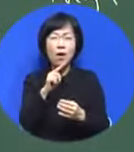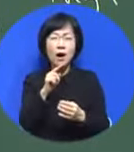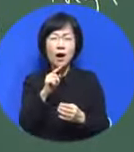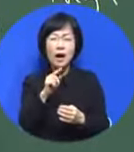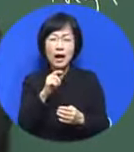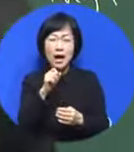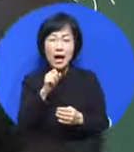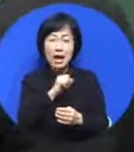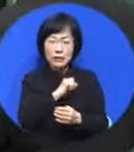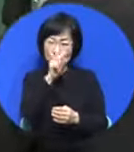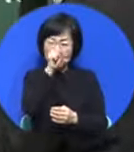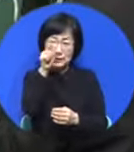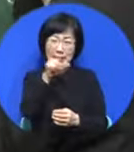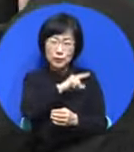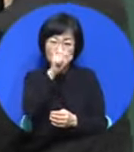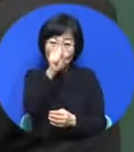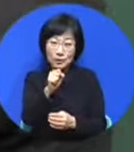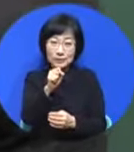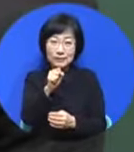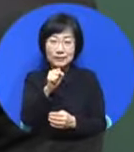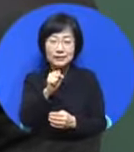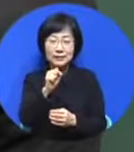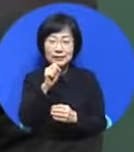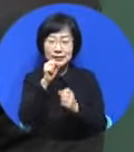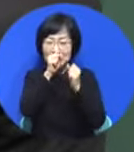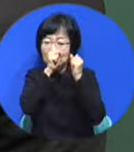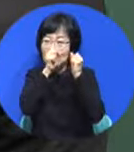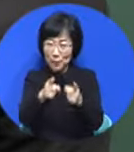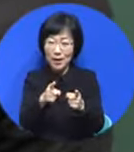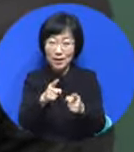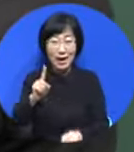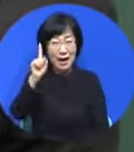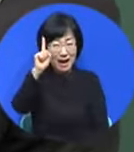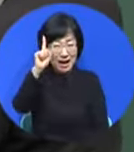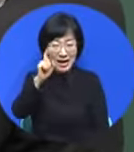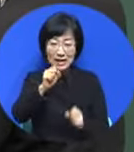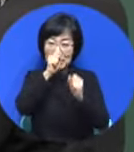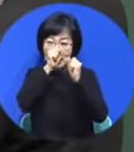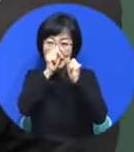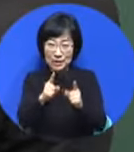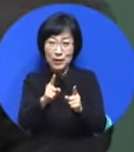For Joseph to go to prison, it was his unique opportunity.